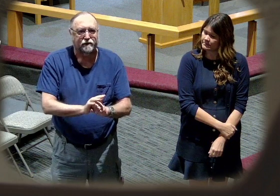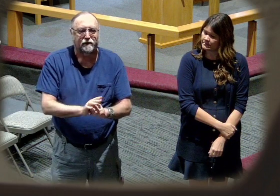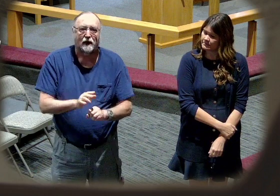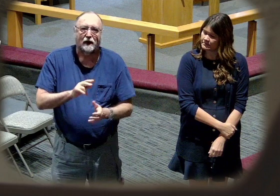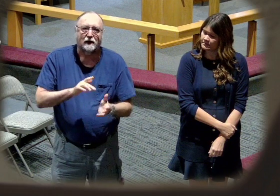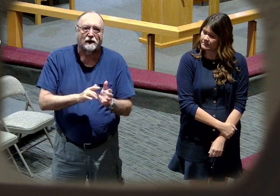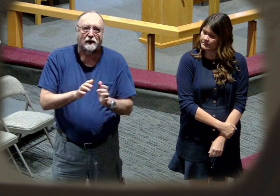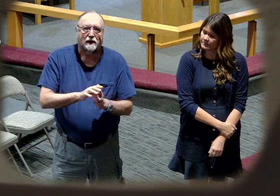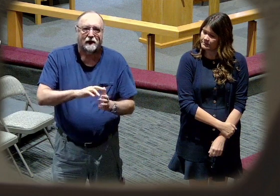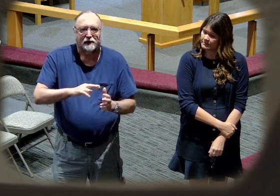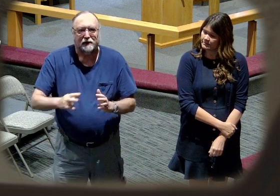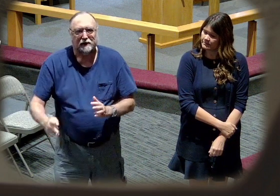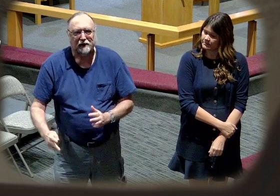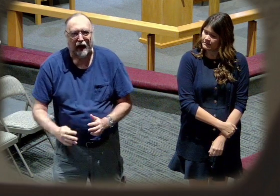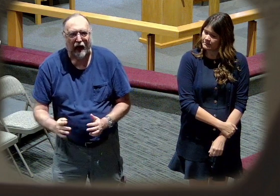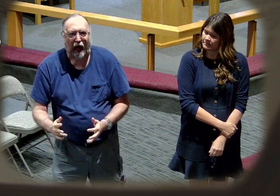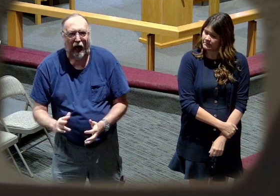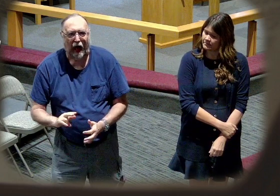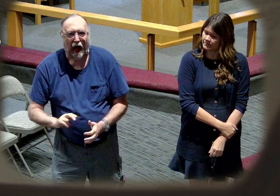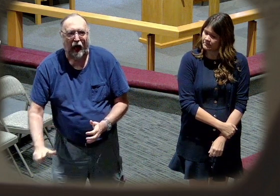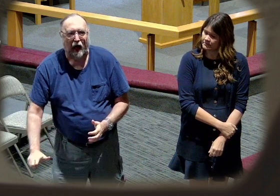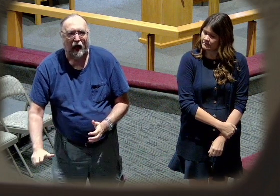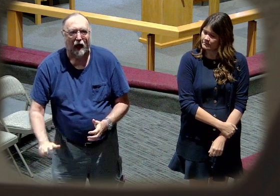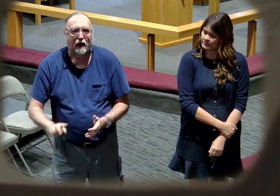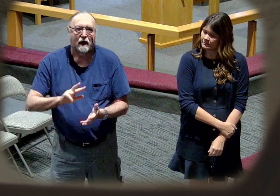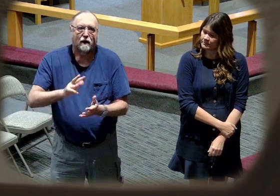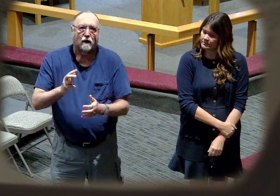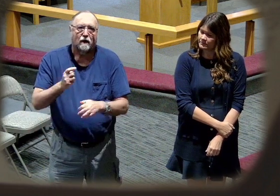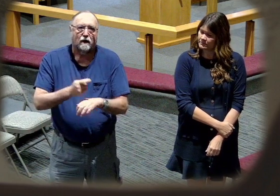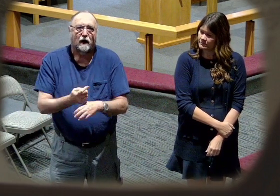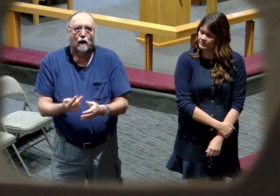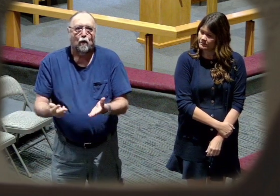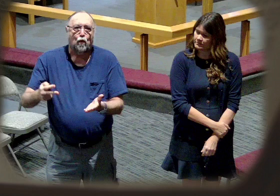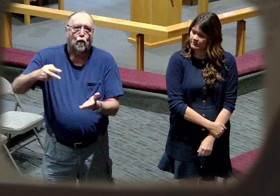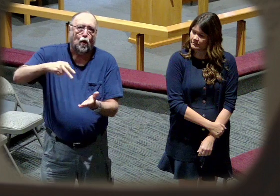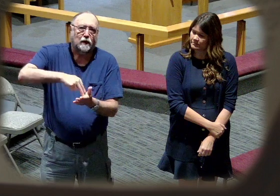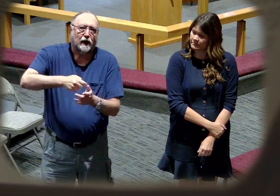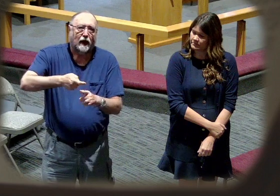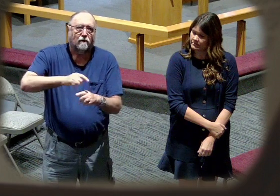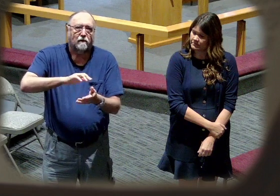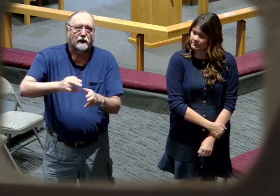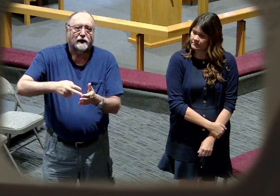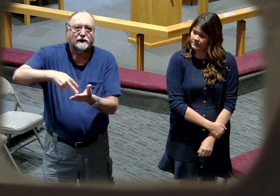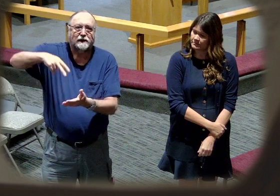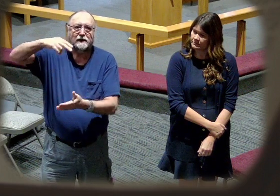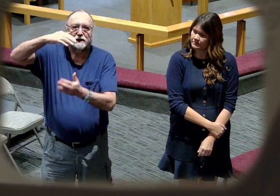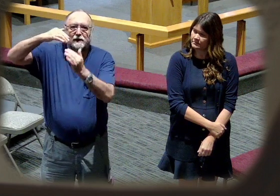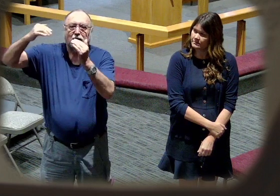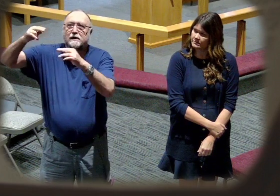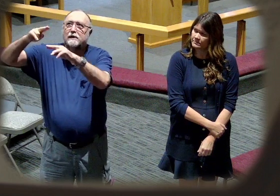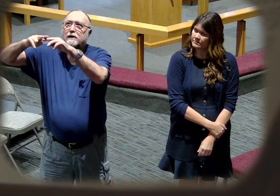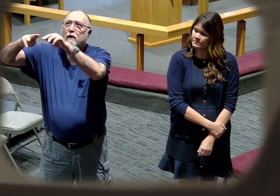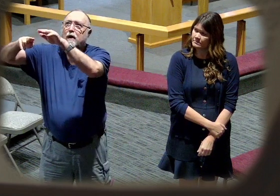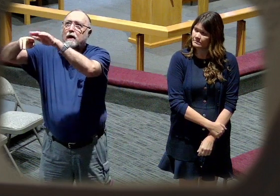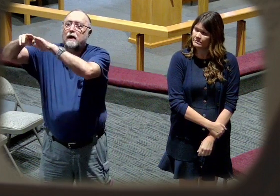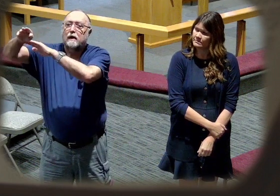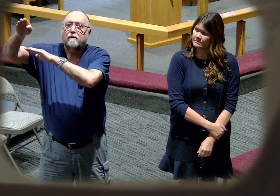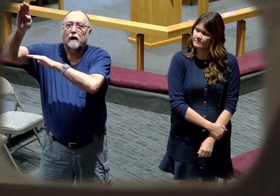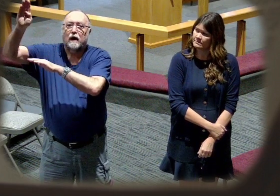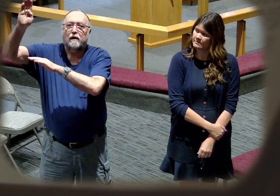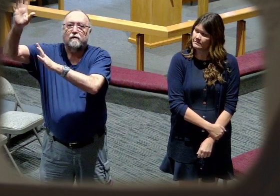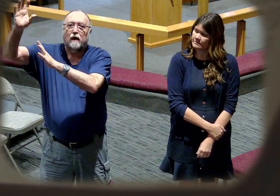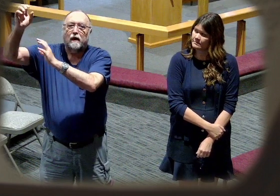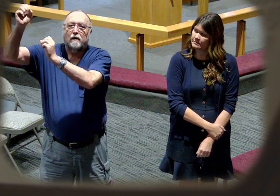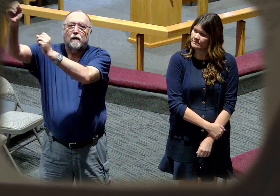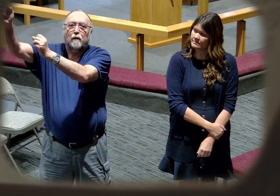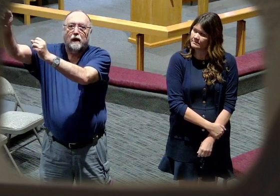hell. The third day He rose again from the dead. He ascended into heaven at the right hand of